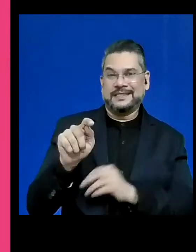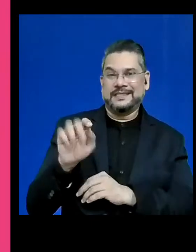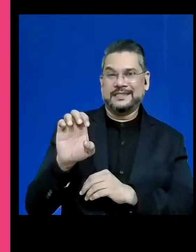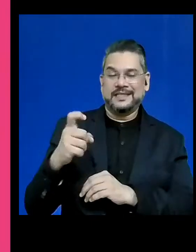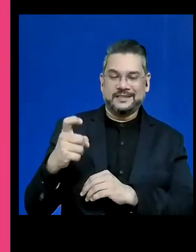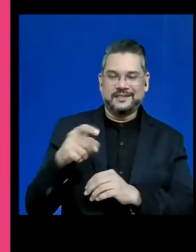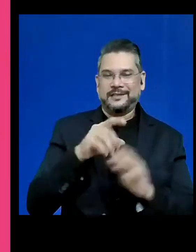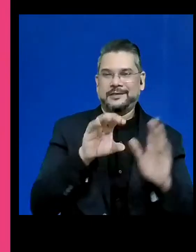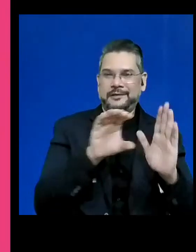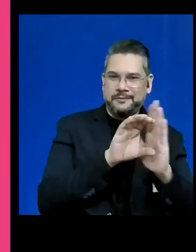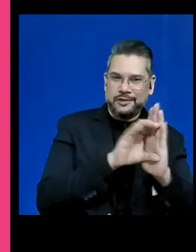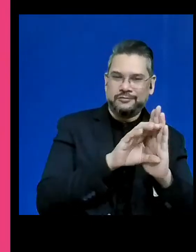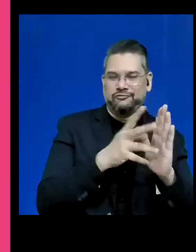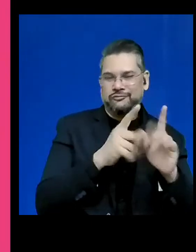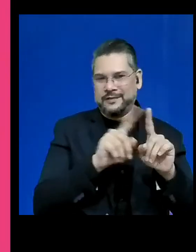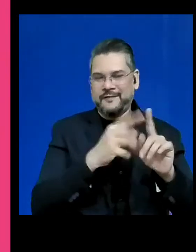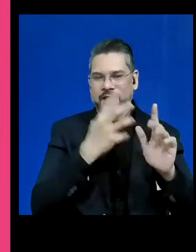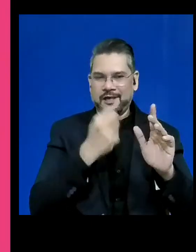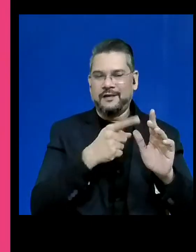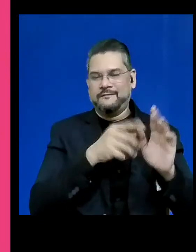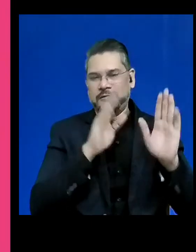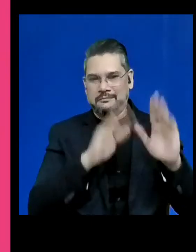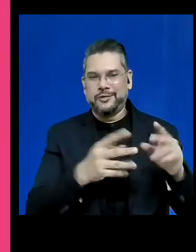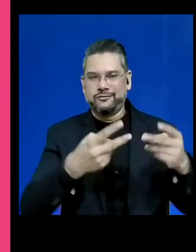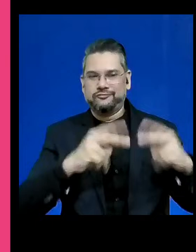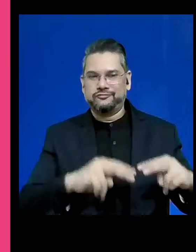images and infographics and such.